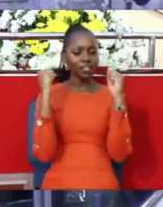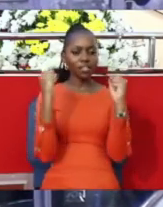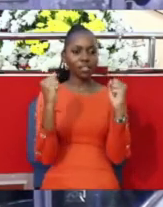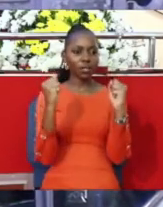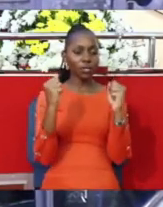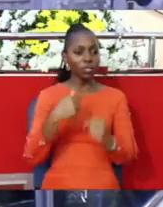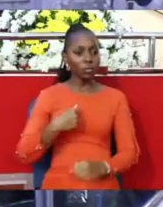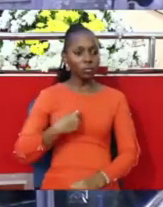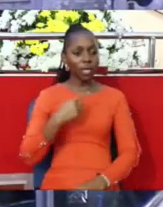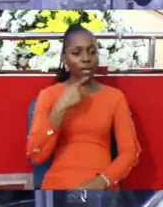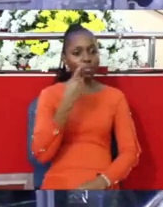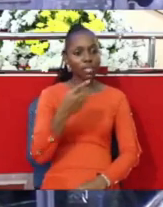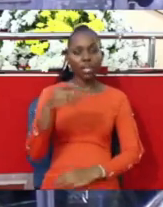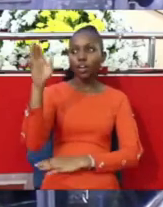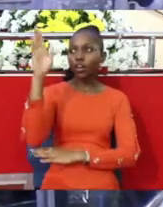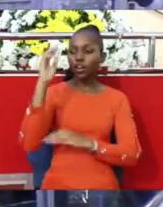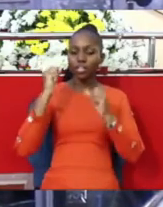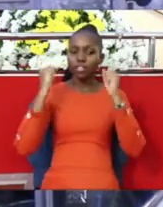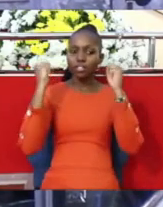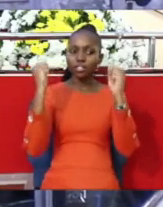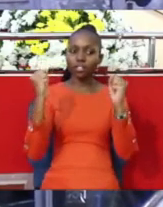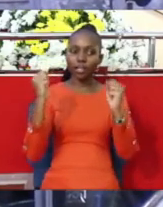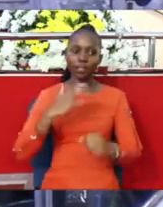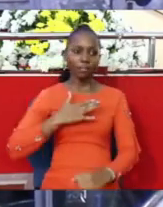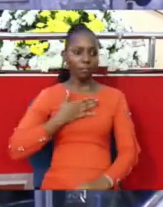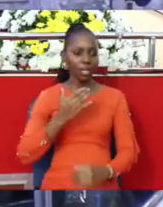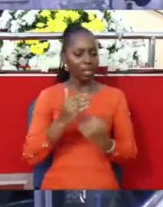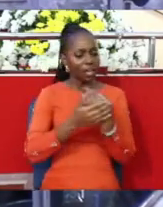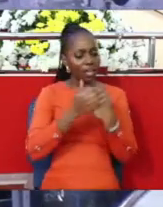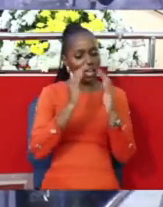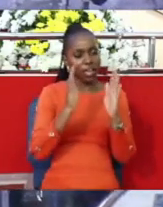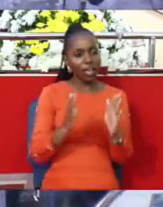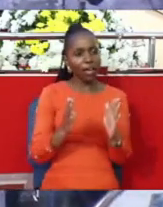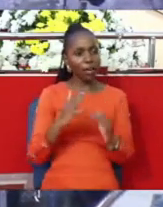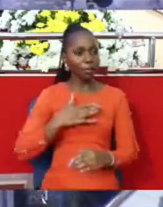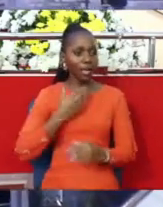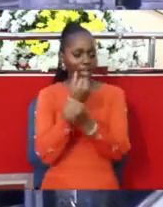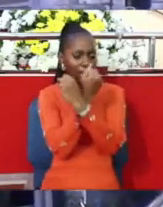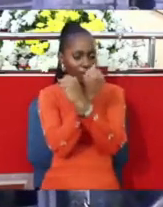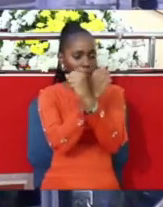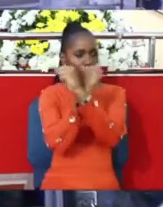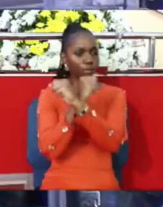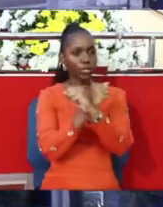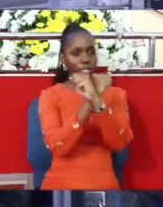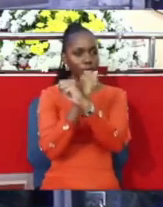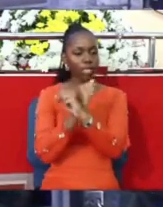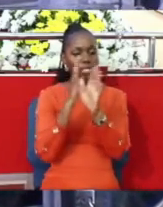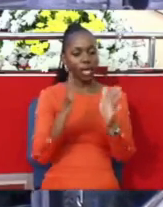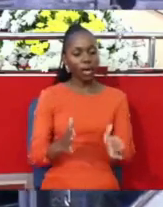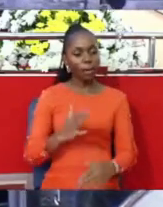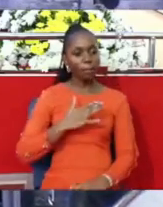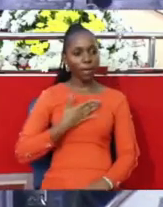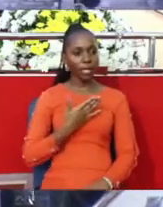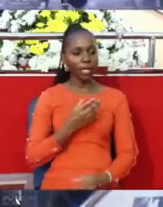my rock, kwamba nasema yeye ni mwamba, I'm saying he's my fortress, yeye ndiye ngome, I'm saying he's my deliverer, nasema yeye ndiye mkombozi wangu. When you